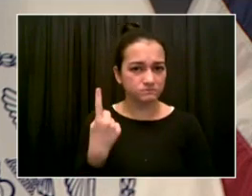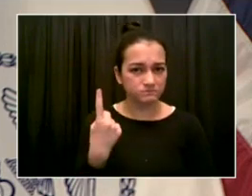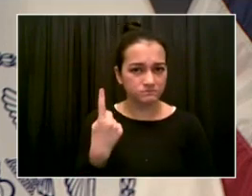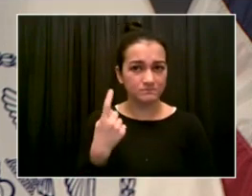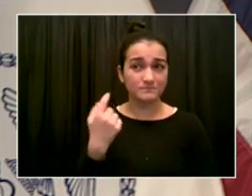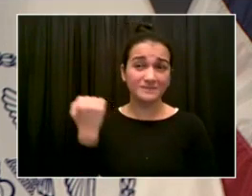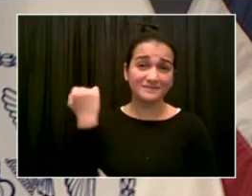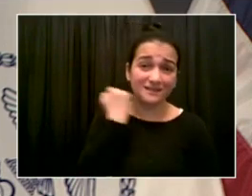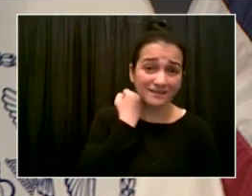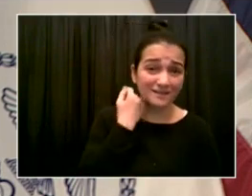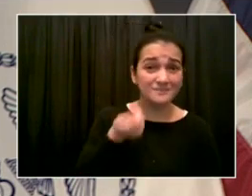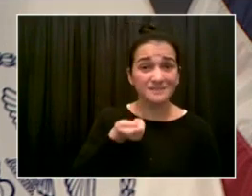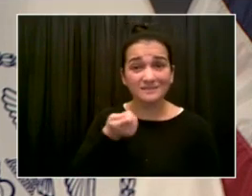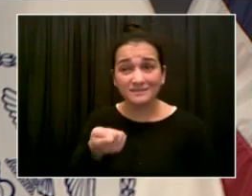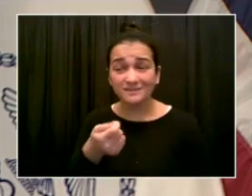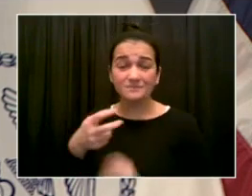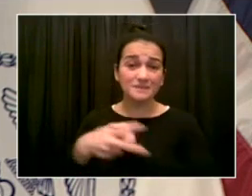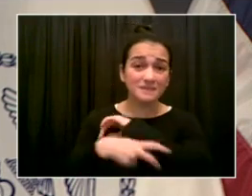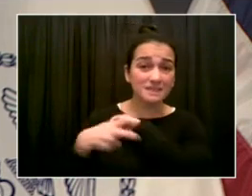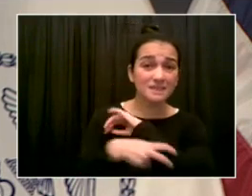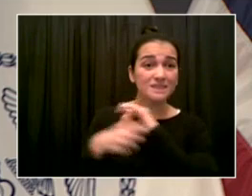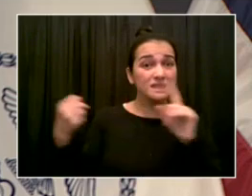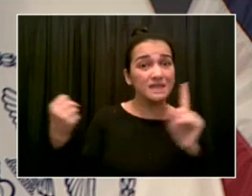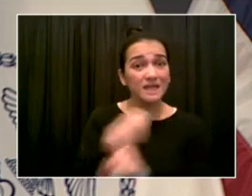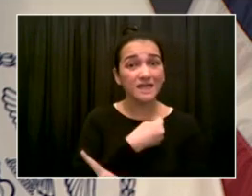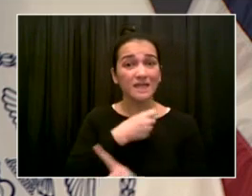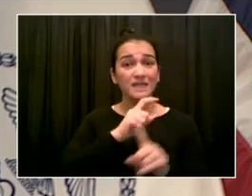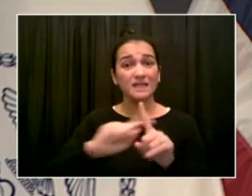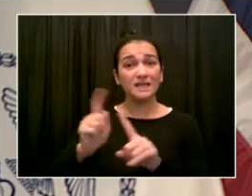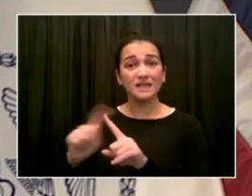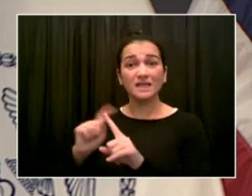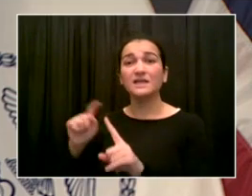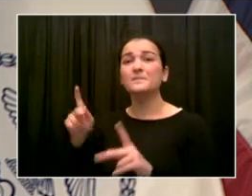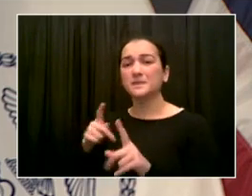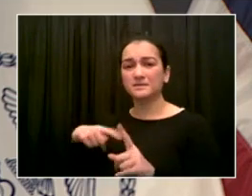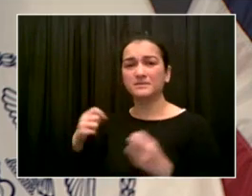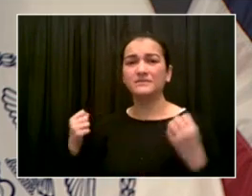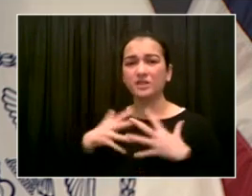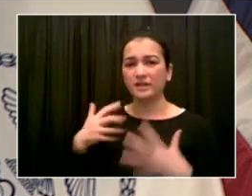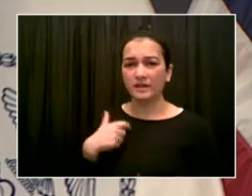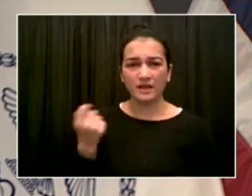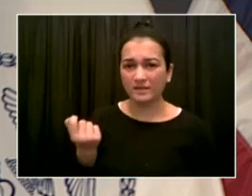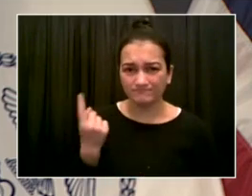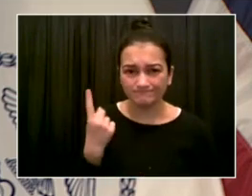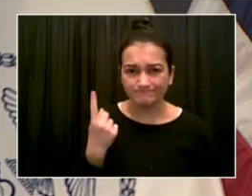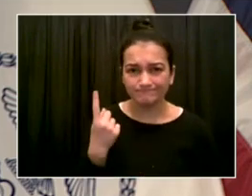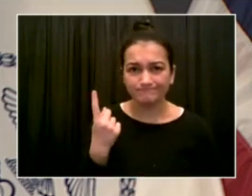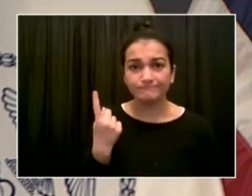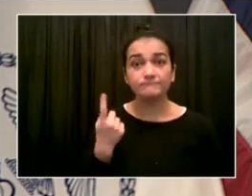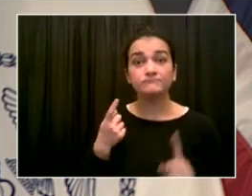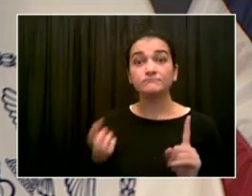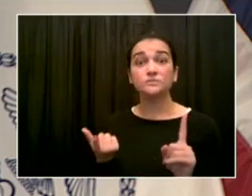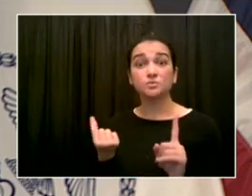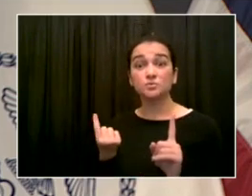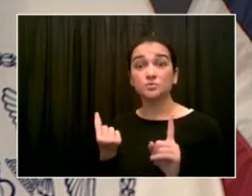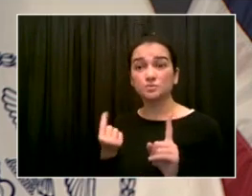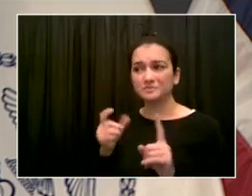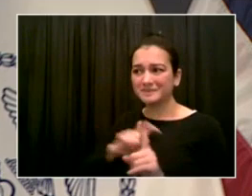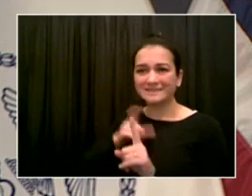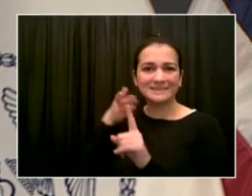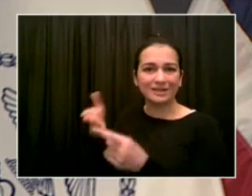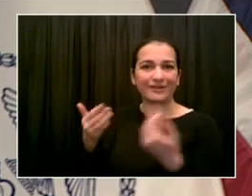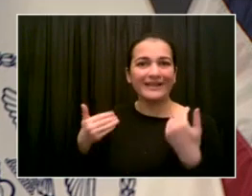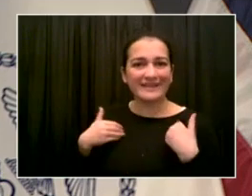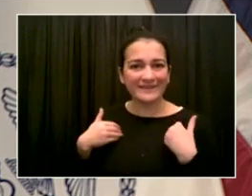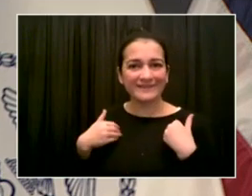be to constantly get out there, show presence, reassure people through action. It can be done. People are going to come back. The subway, we see the